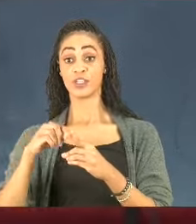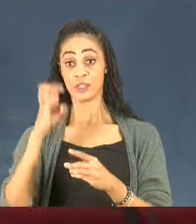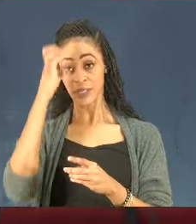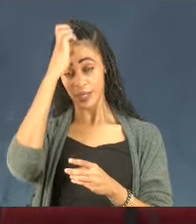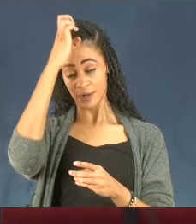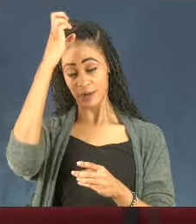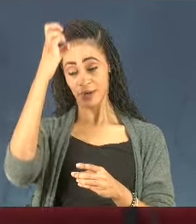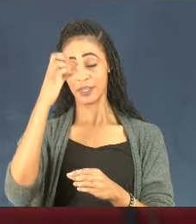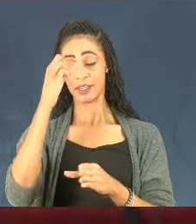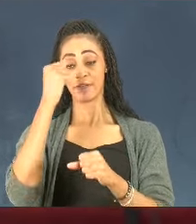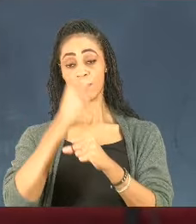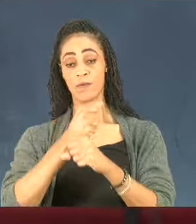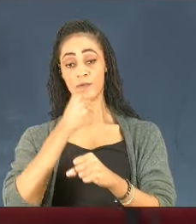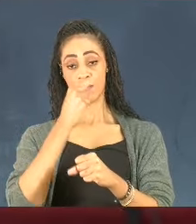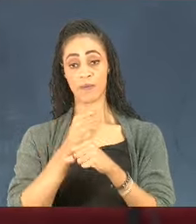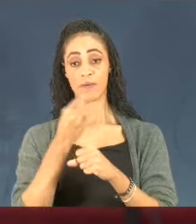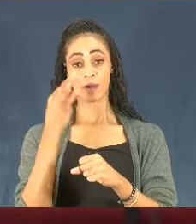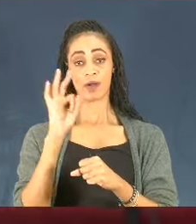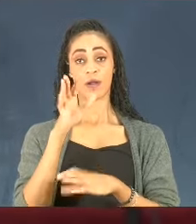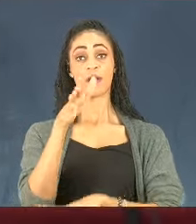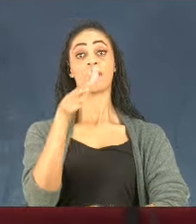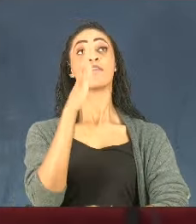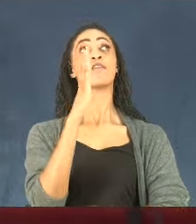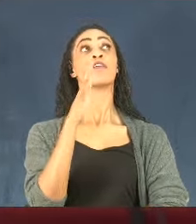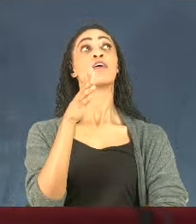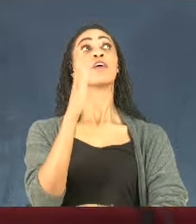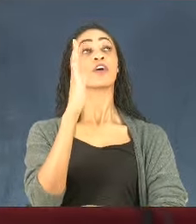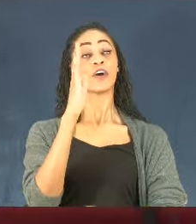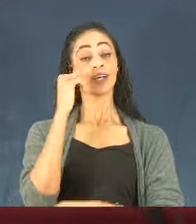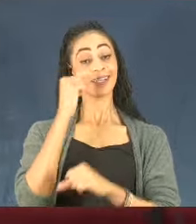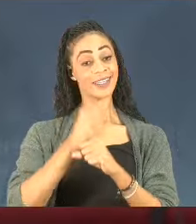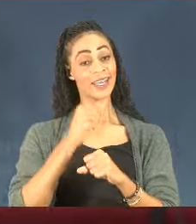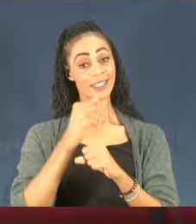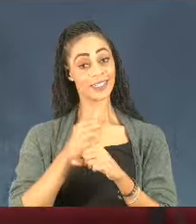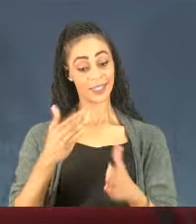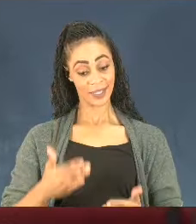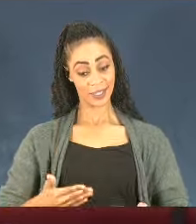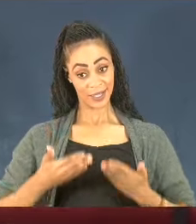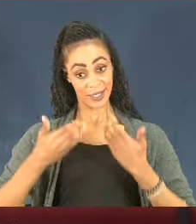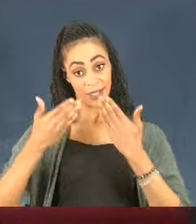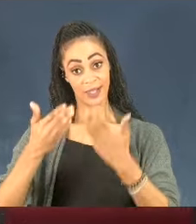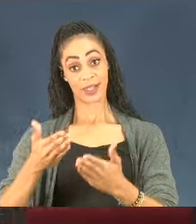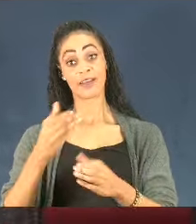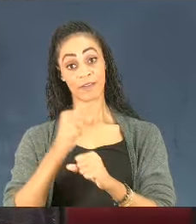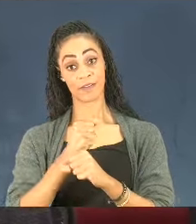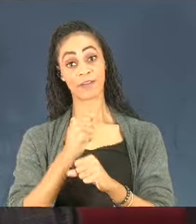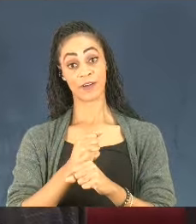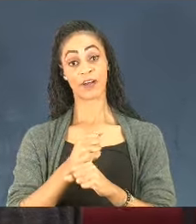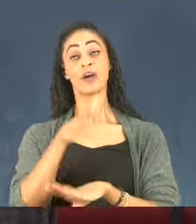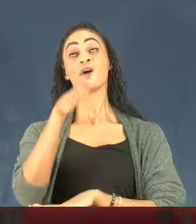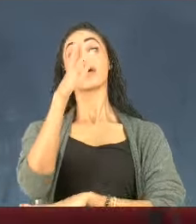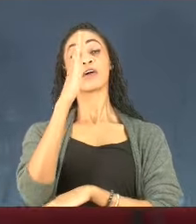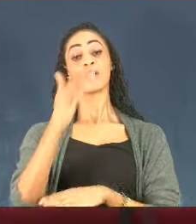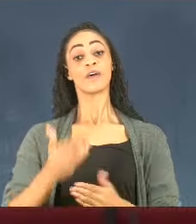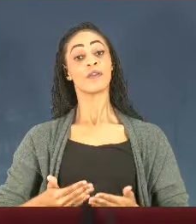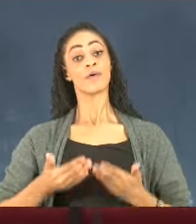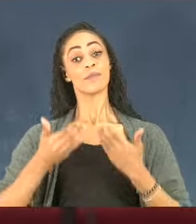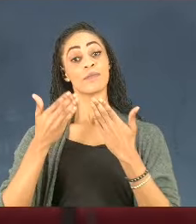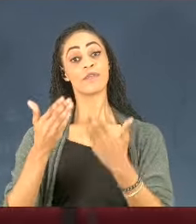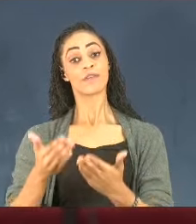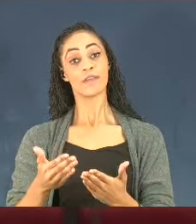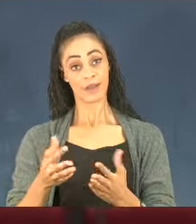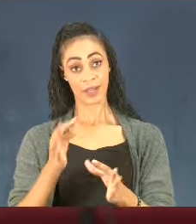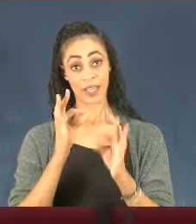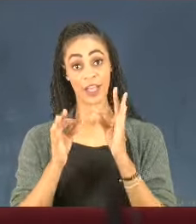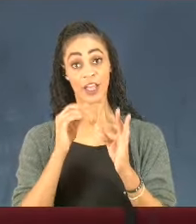of God. God does providential work. God provides and he sustains. Therefore, if